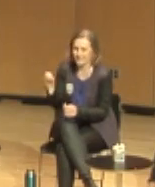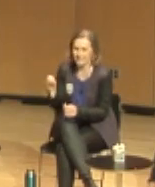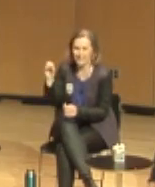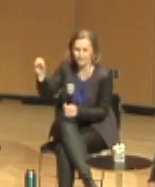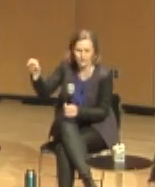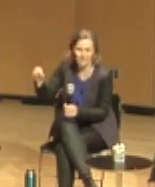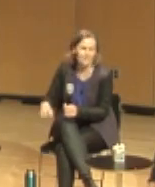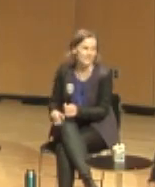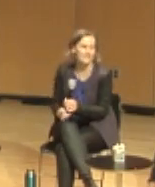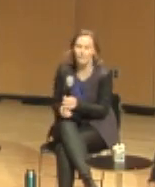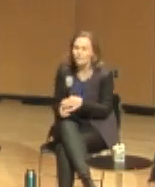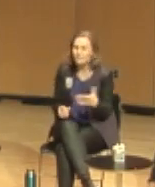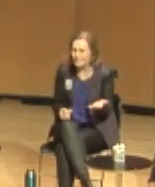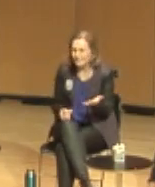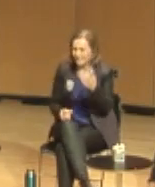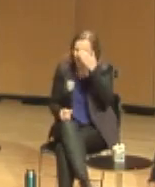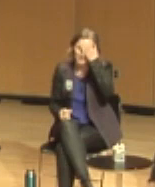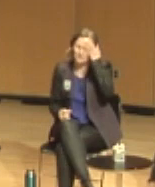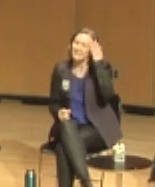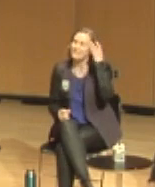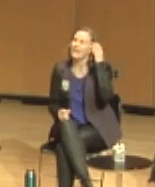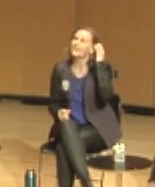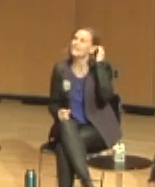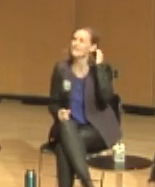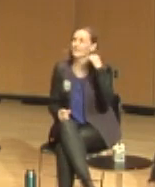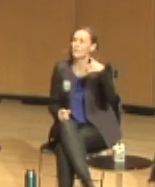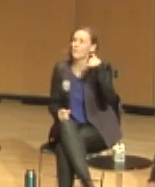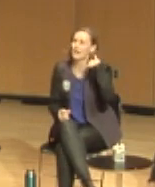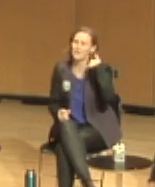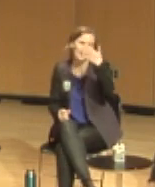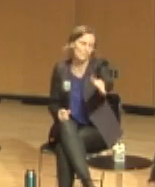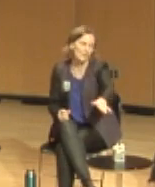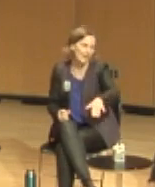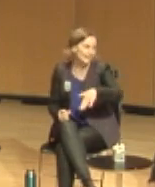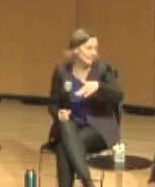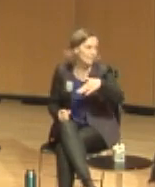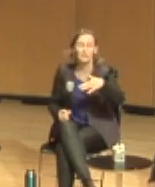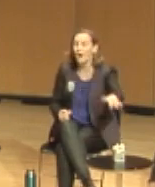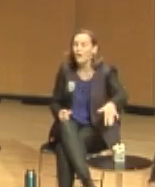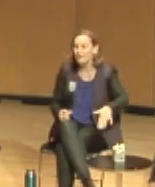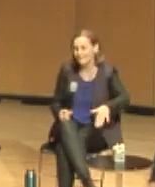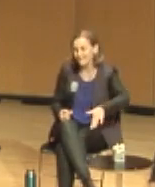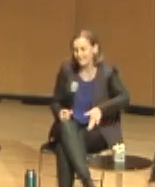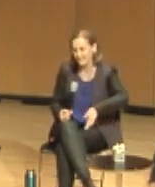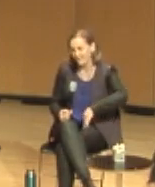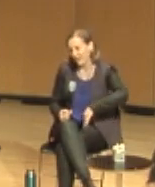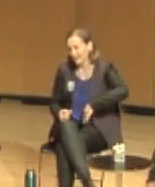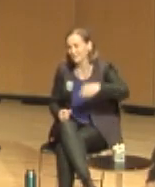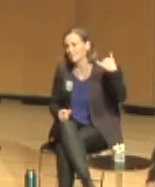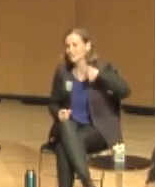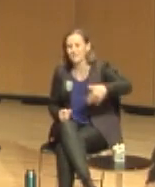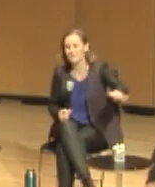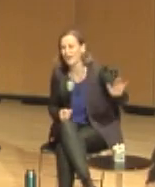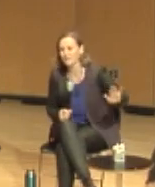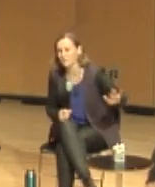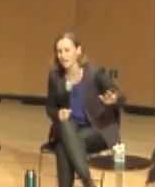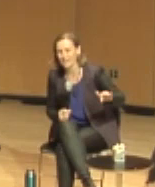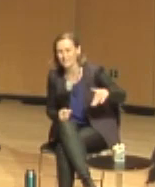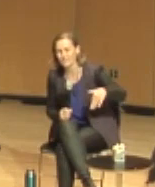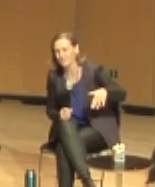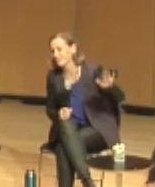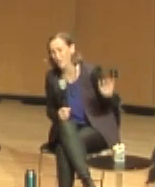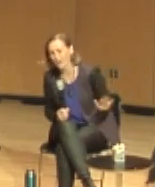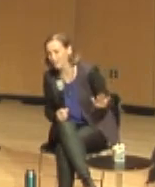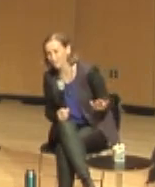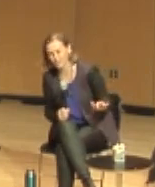as this connection until recently and I realized like where my work ended up going I ended up doing this project where I